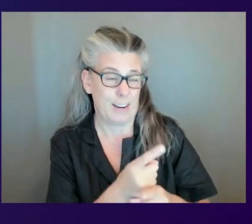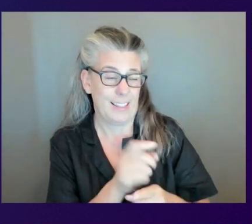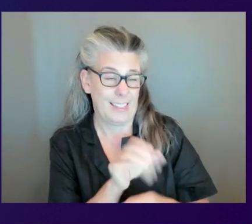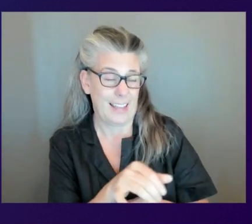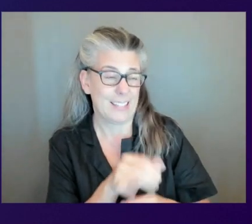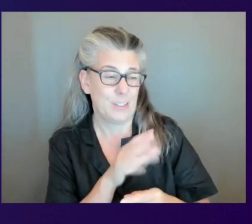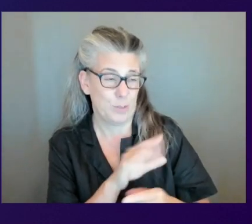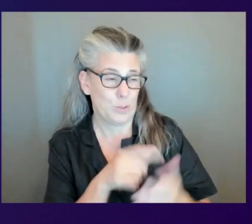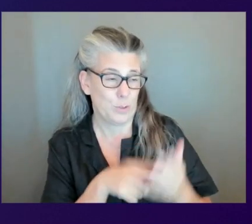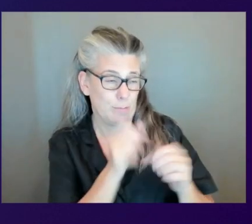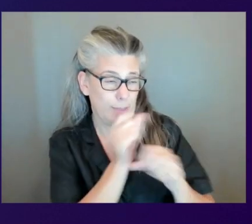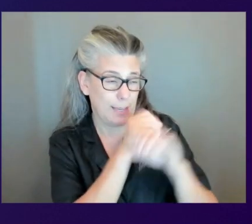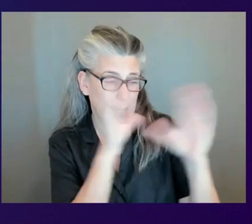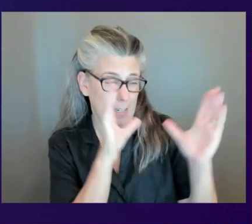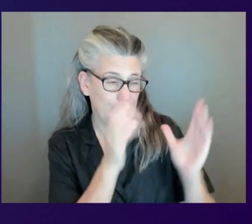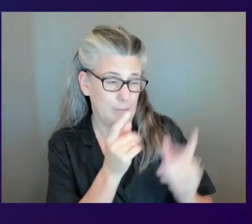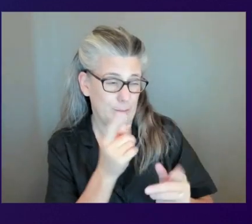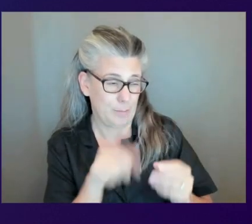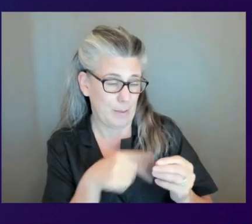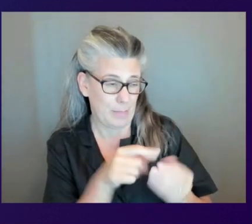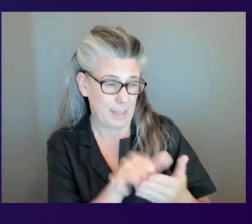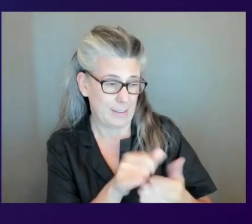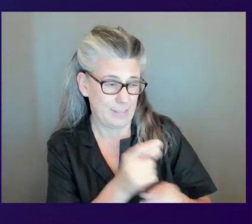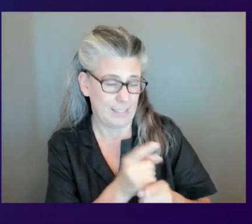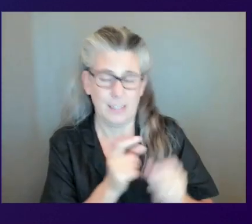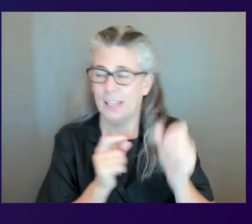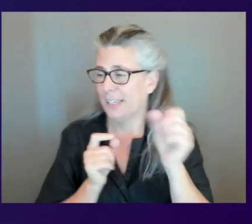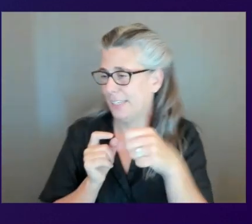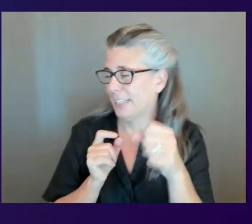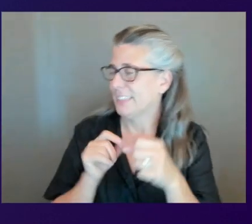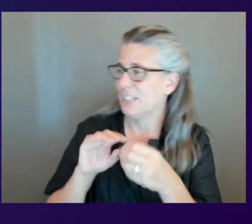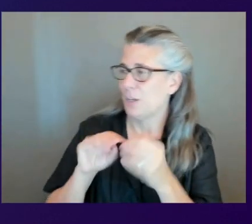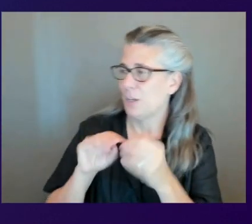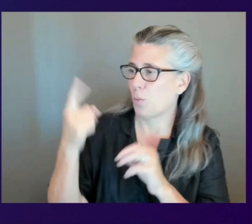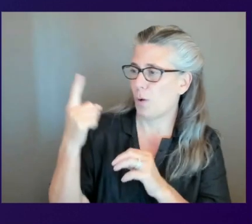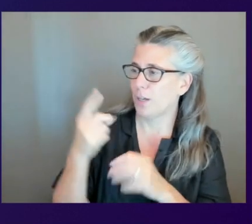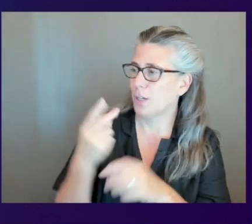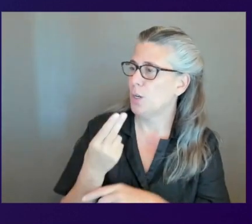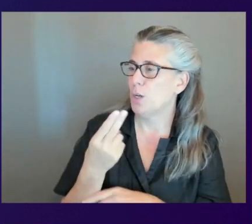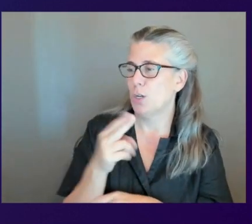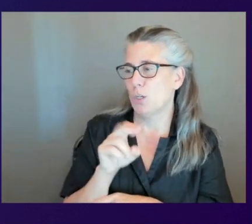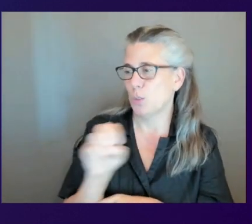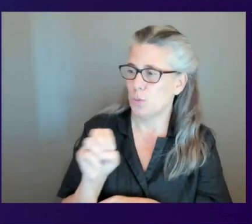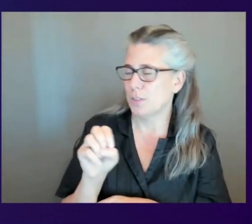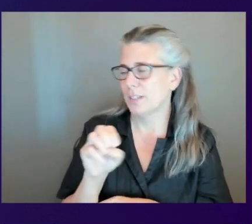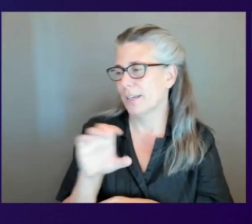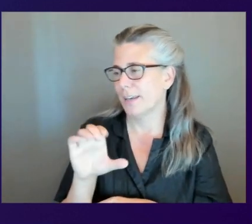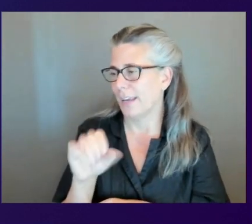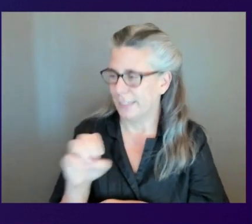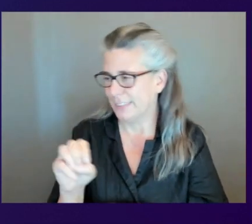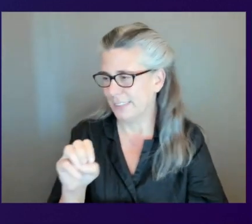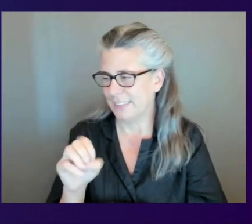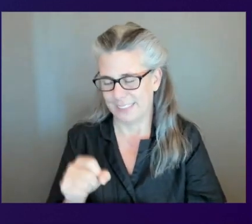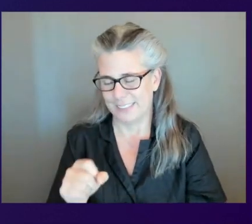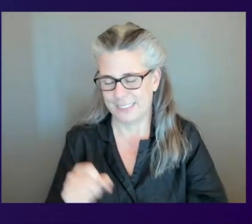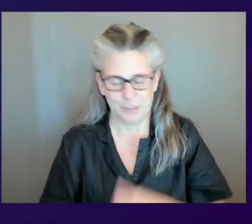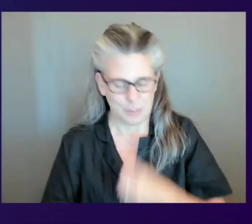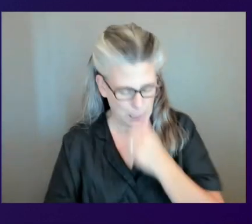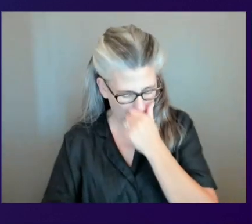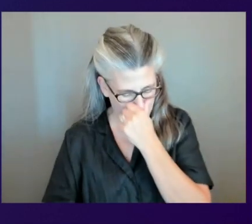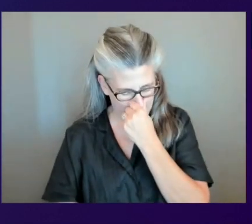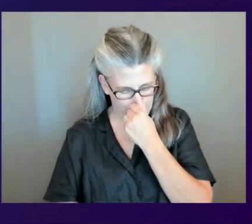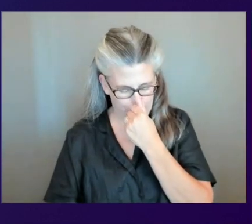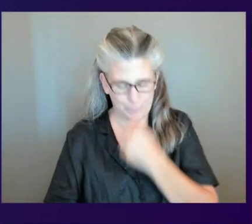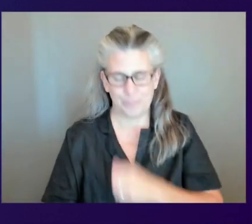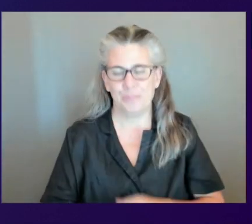right? Definitely. Okay, was Number enabling one use case. me to send GIFs over Slack to Jeff. Yeah. Yeah, so I think the important thing, make